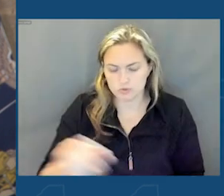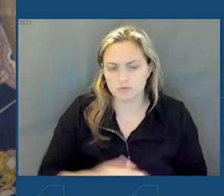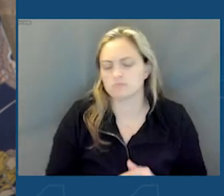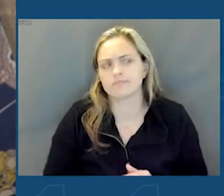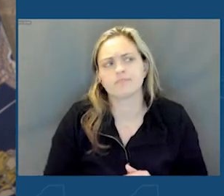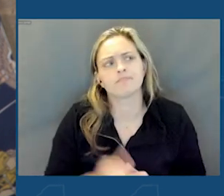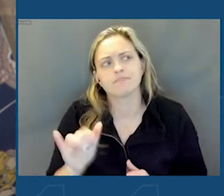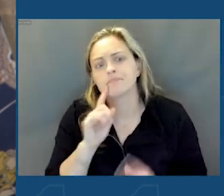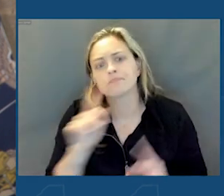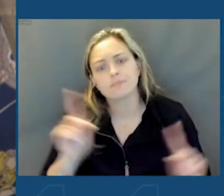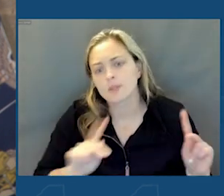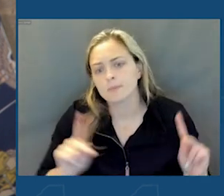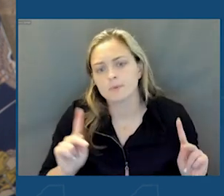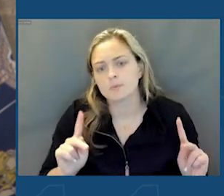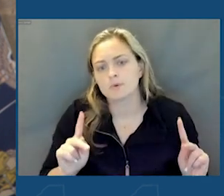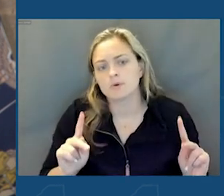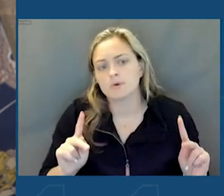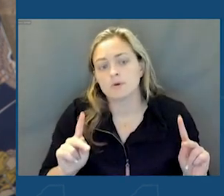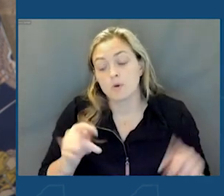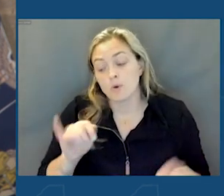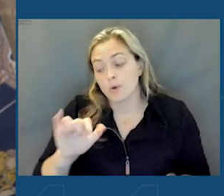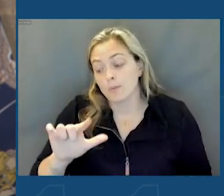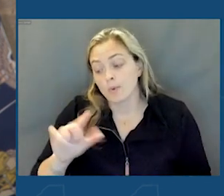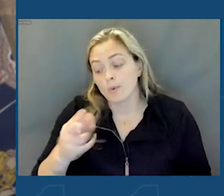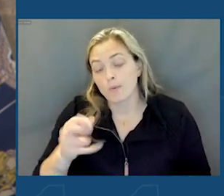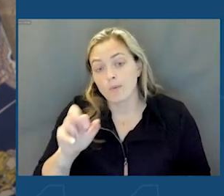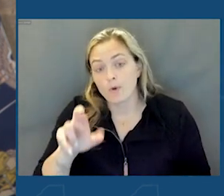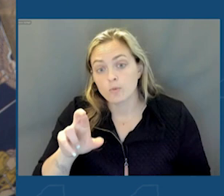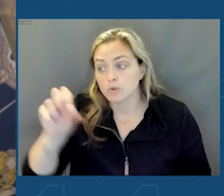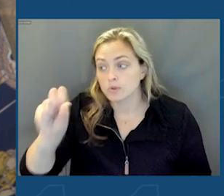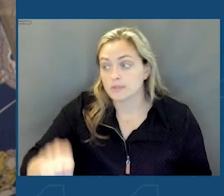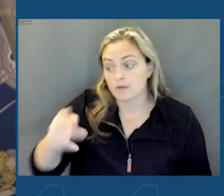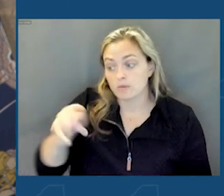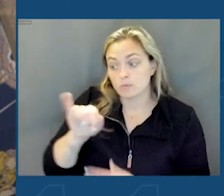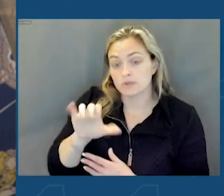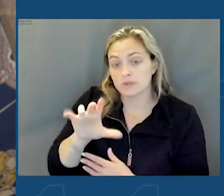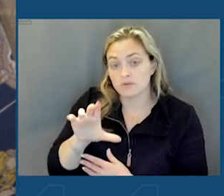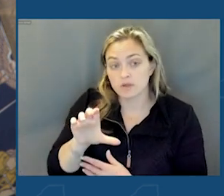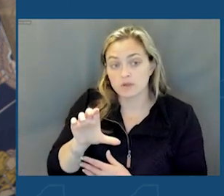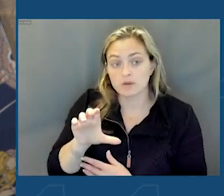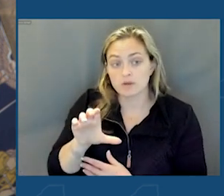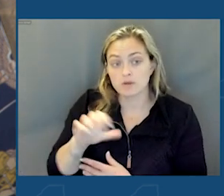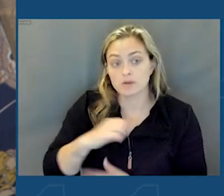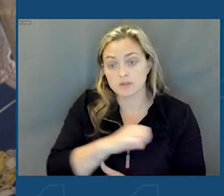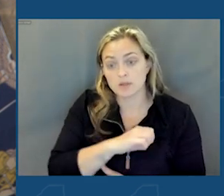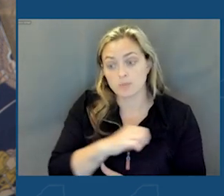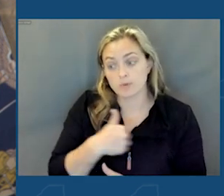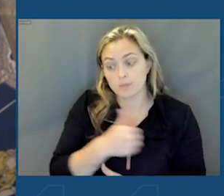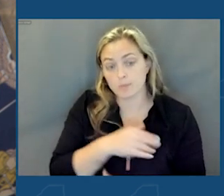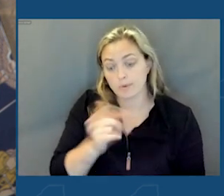people fighting Pearl Harbor, people in the South Pacific, like Simon Gallagher's father fought.